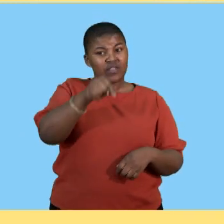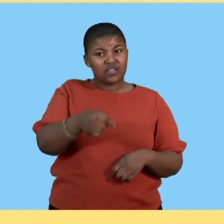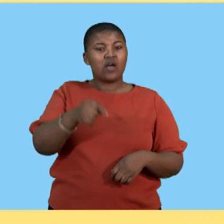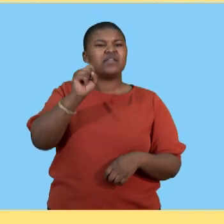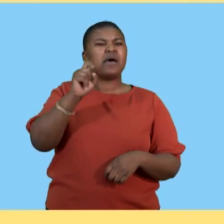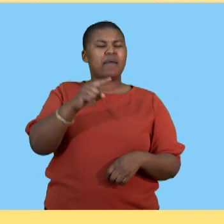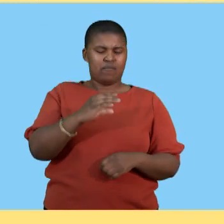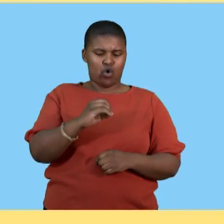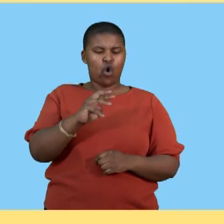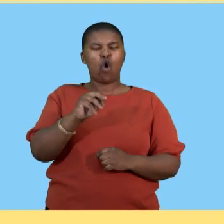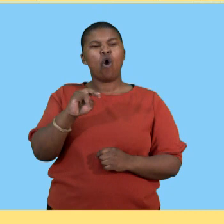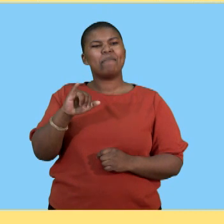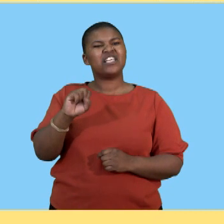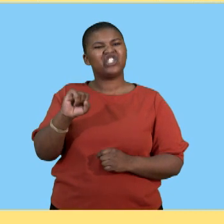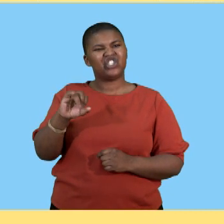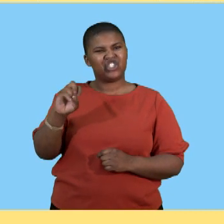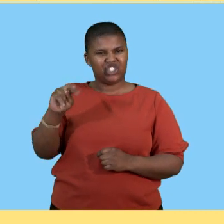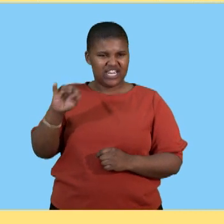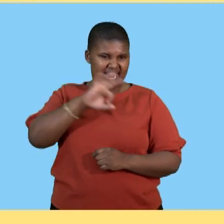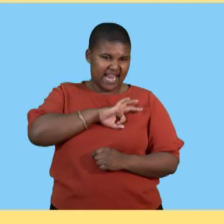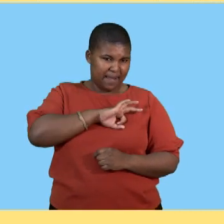is the commission income.